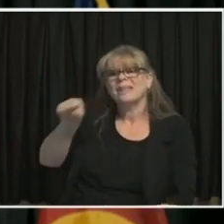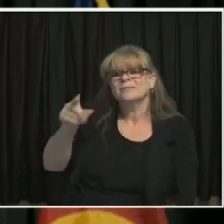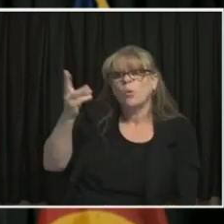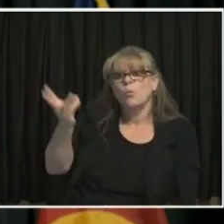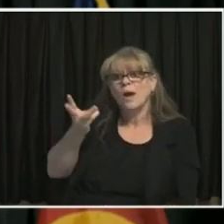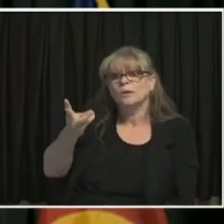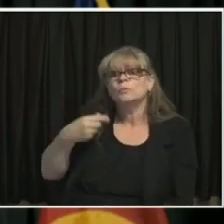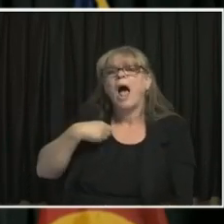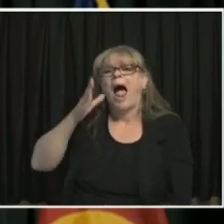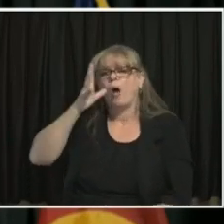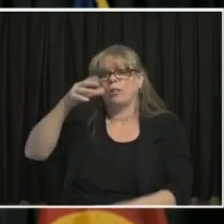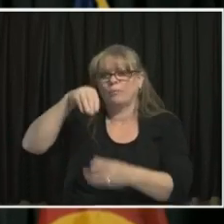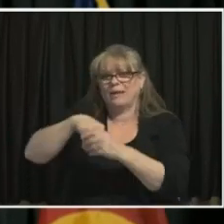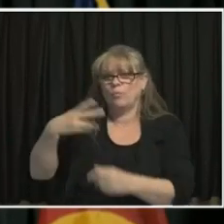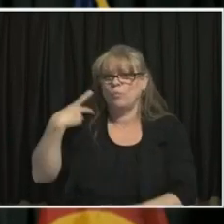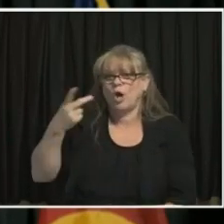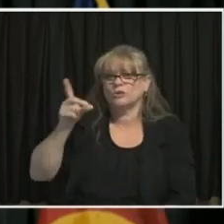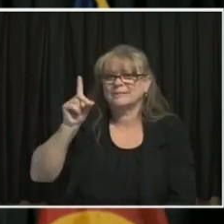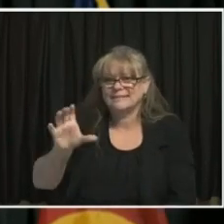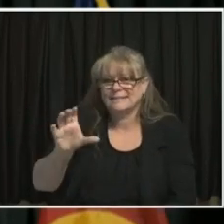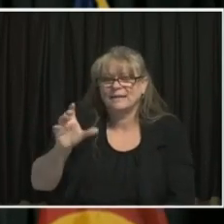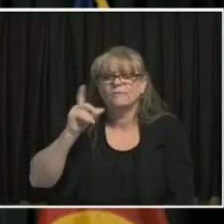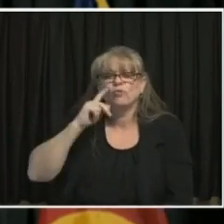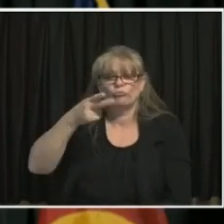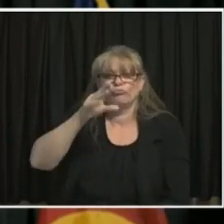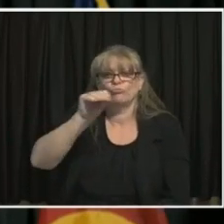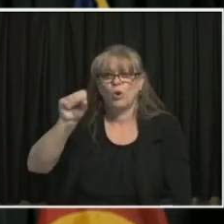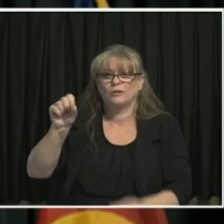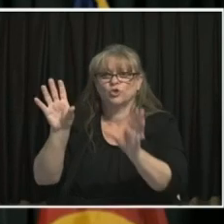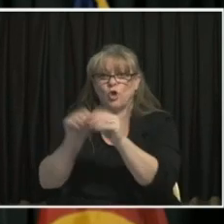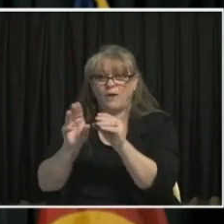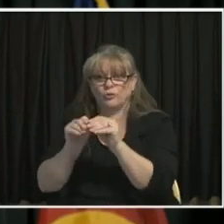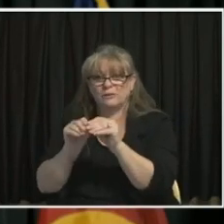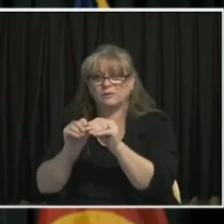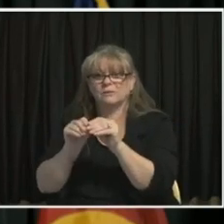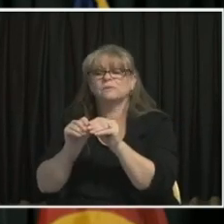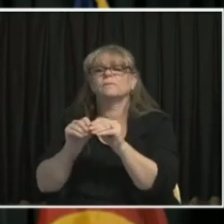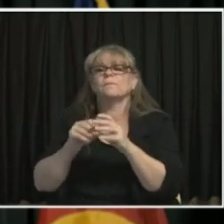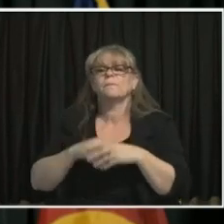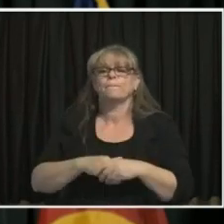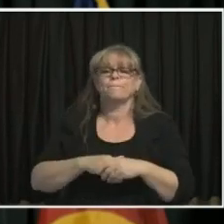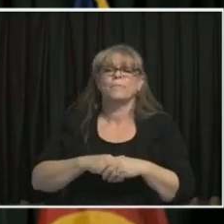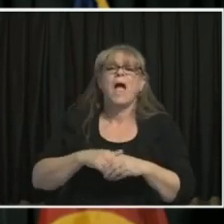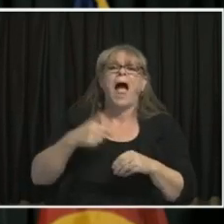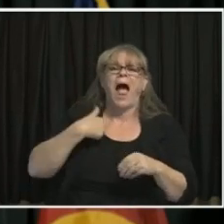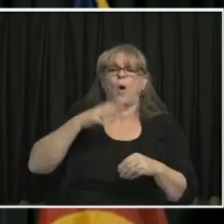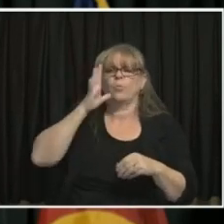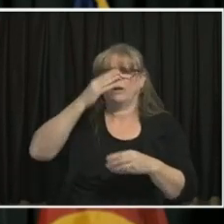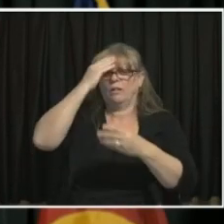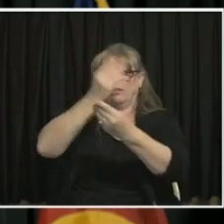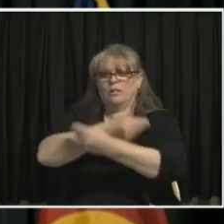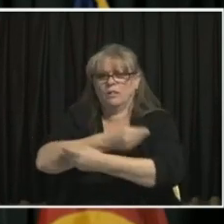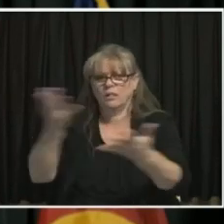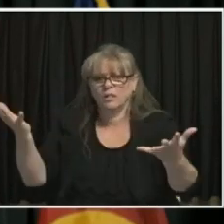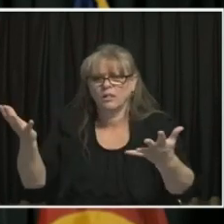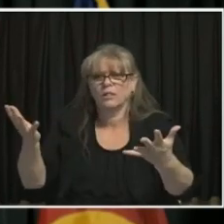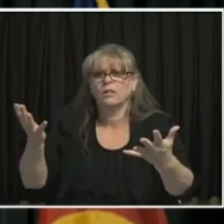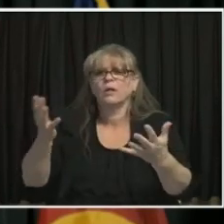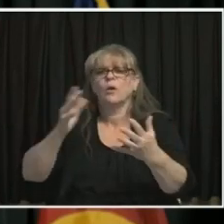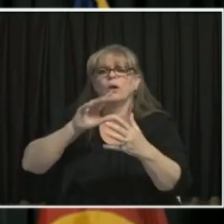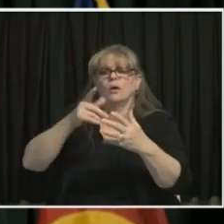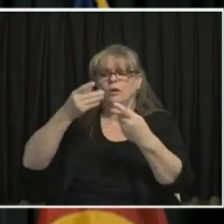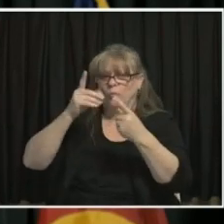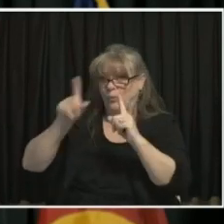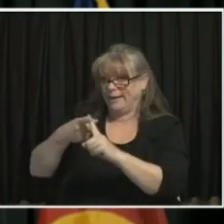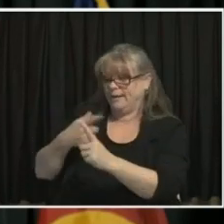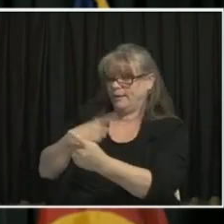get access immediately following my meeting with the President. I'll be giving an update on that meeting as well as anything else that's going